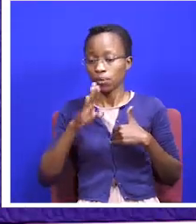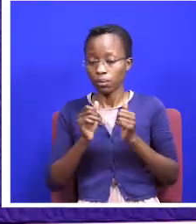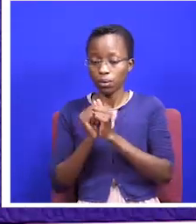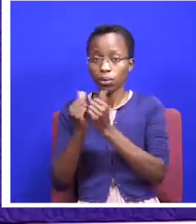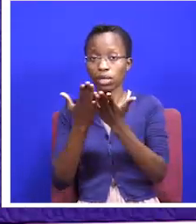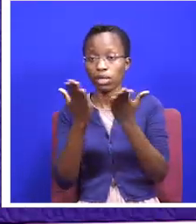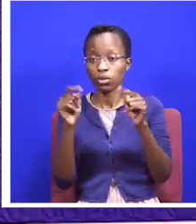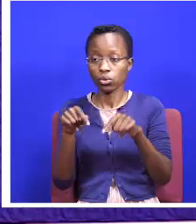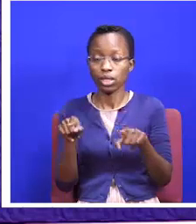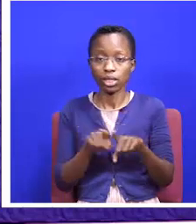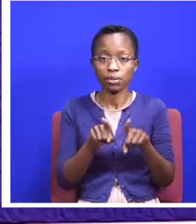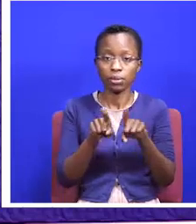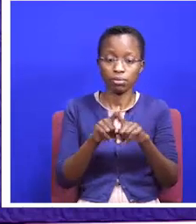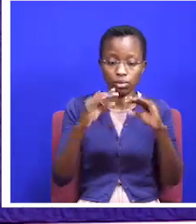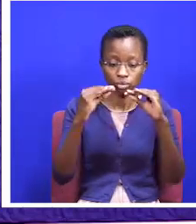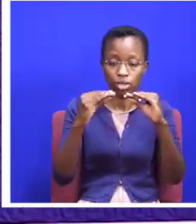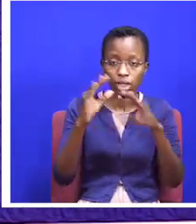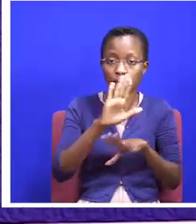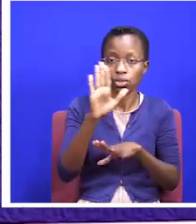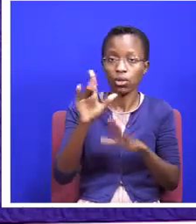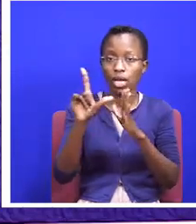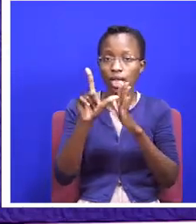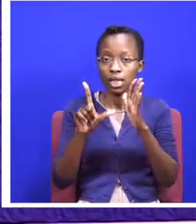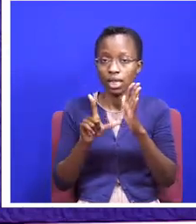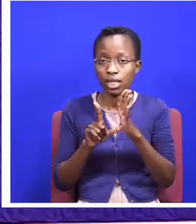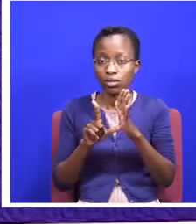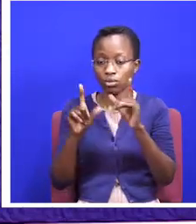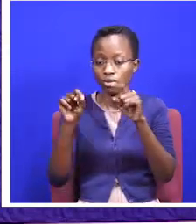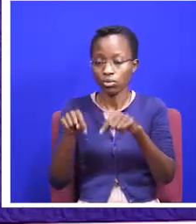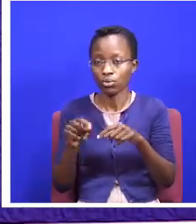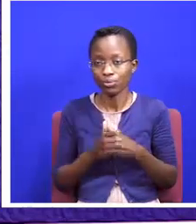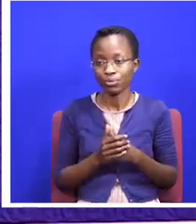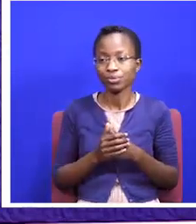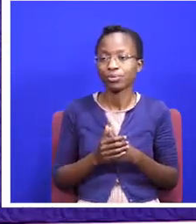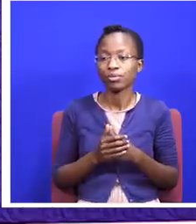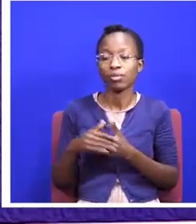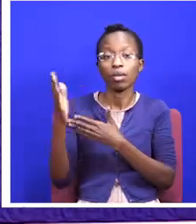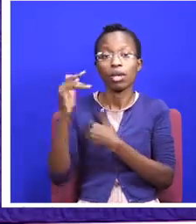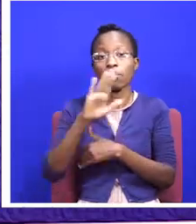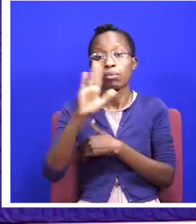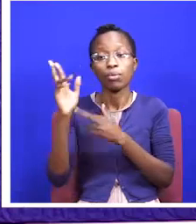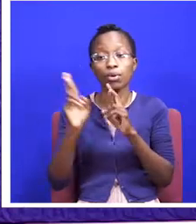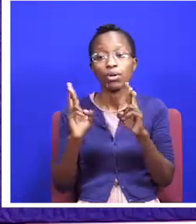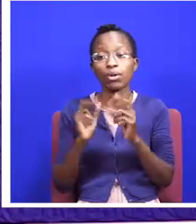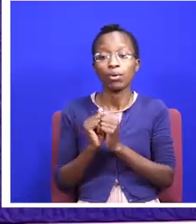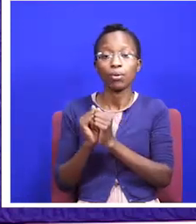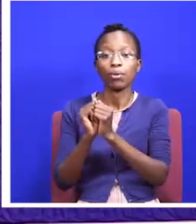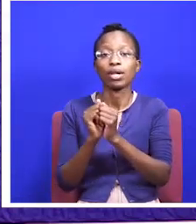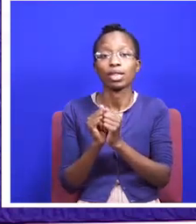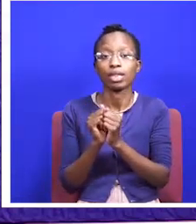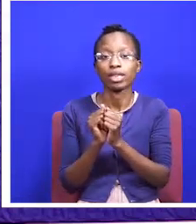I'm excited, very excited to be with you today and to teach you the lesson of